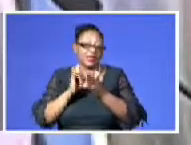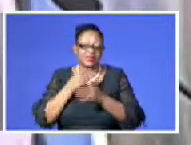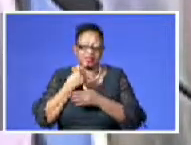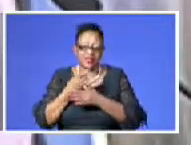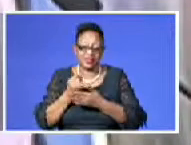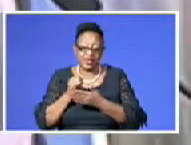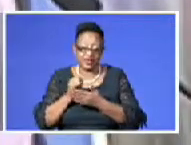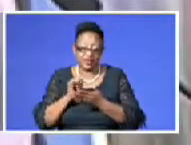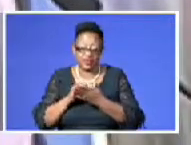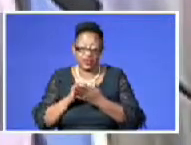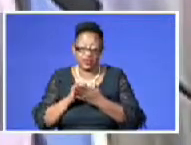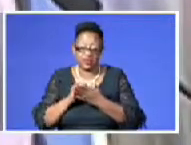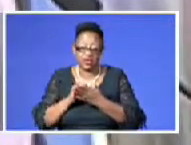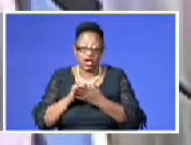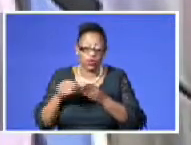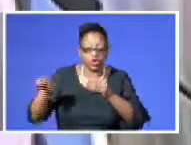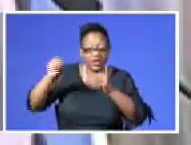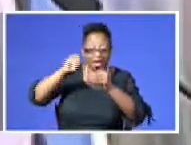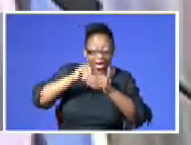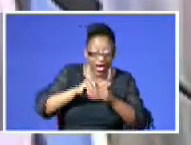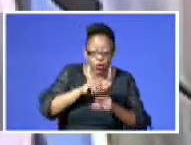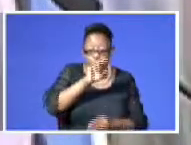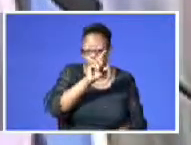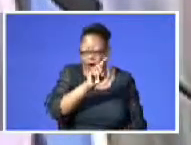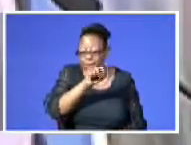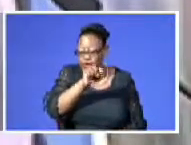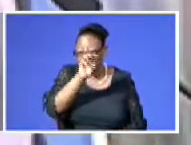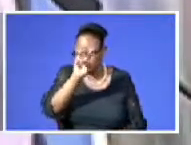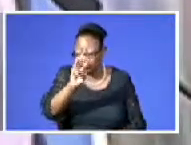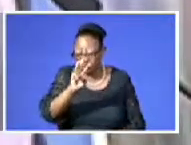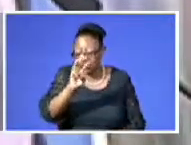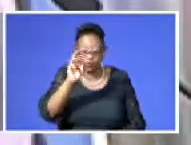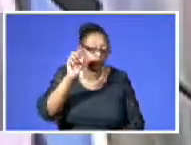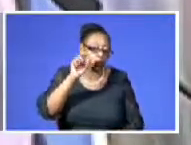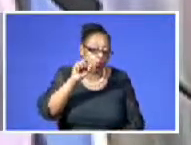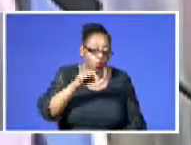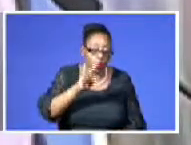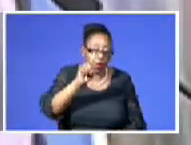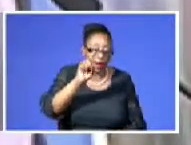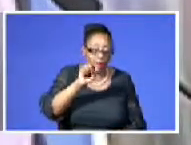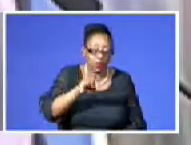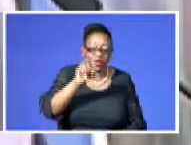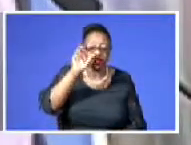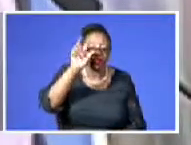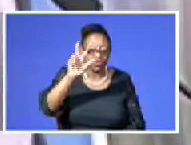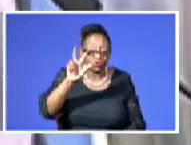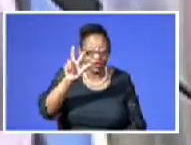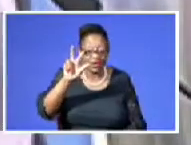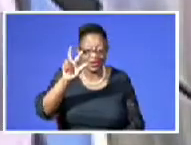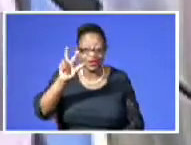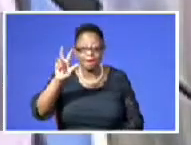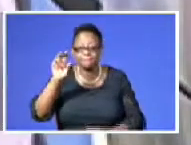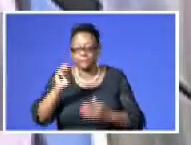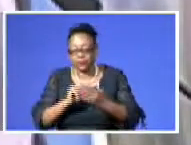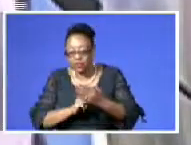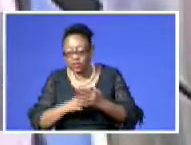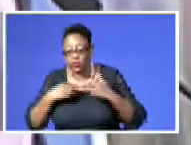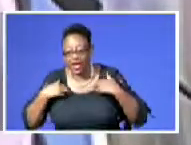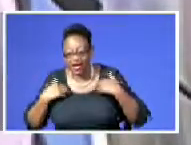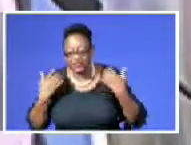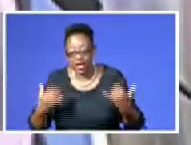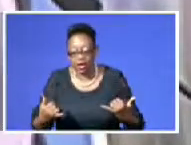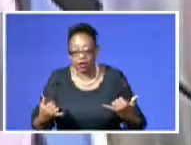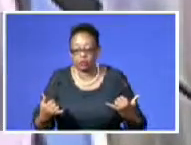that to be added to the $1.3 billion deficit already recorded? Because he's borrowing it, right? The